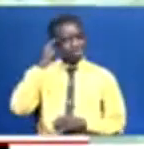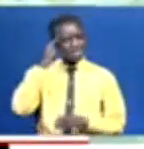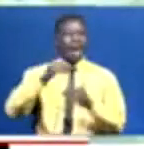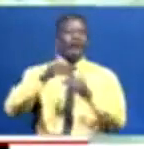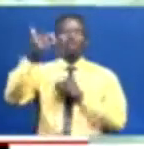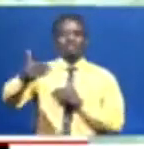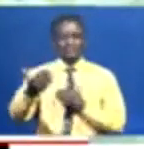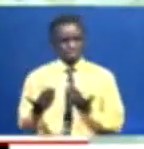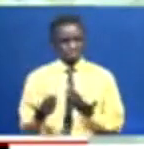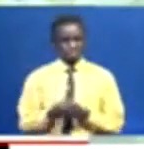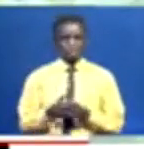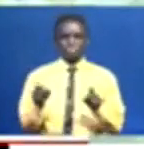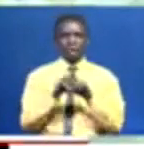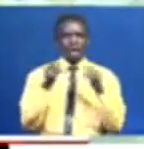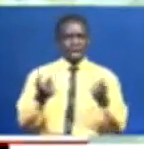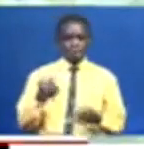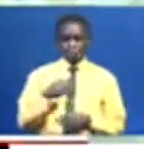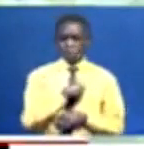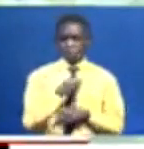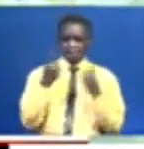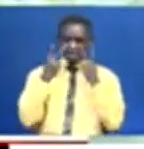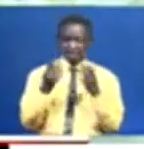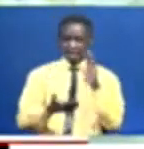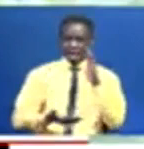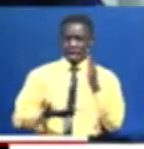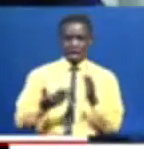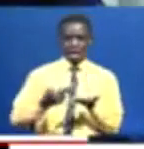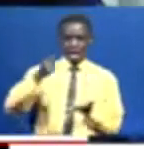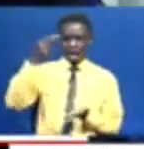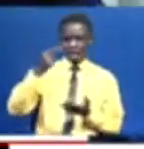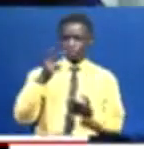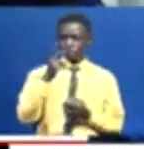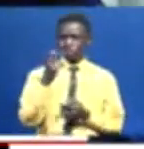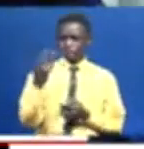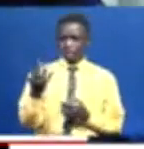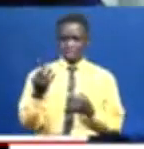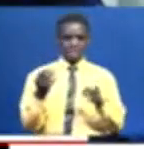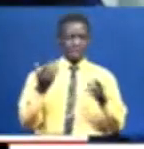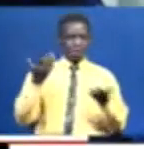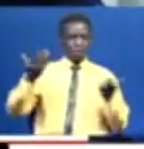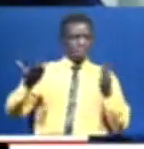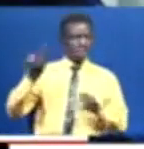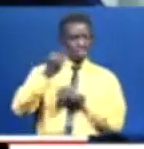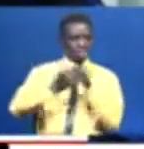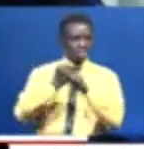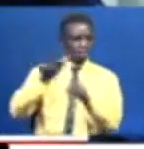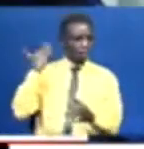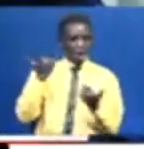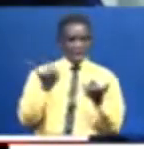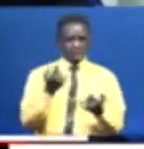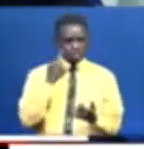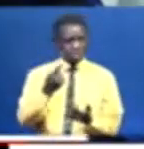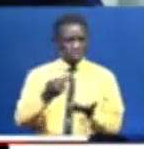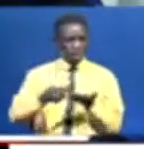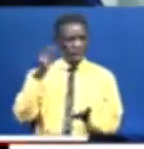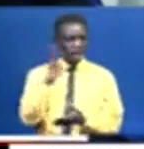cyber threats now, currently, in 2023 than we were 3 years past? I would say yes. We are increasingly more susceptible to cyber